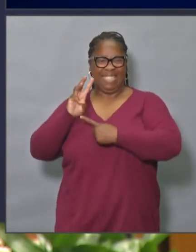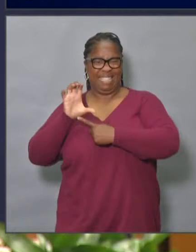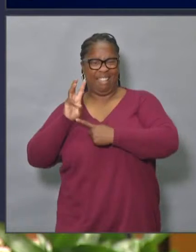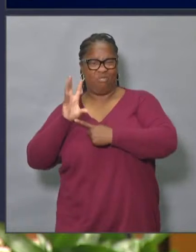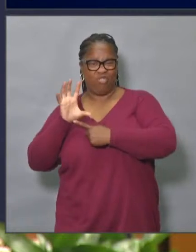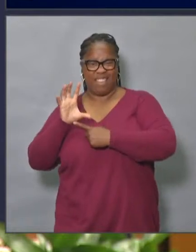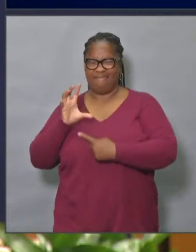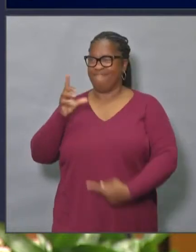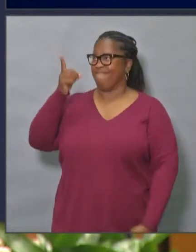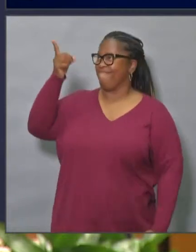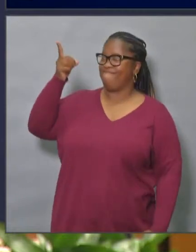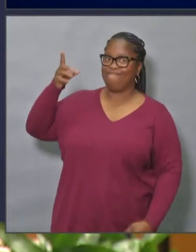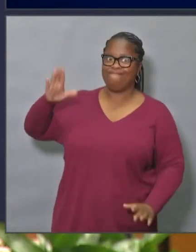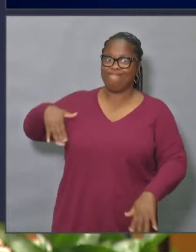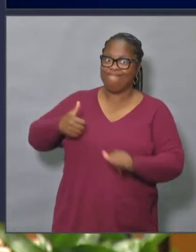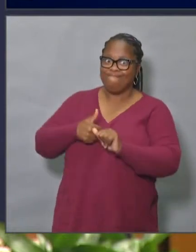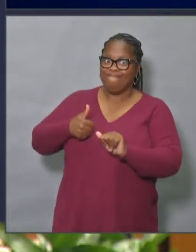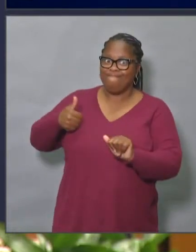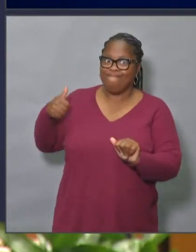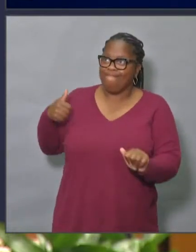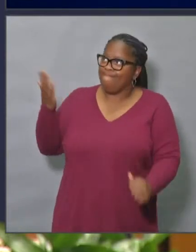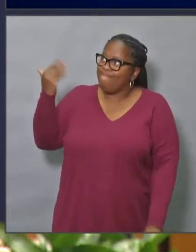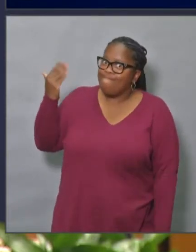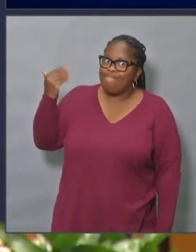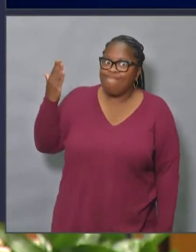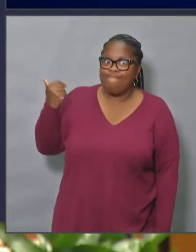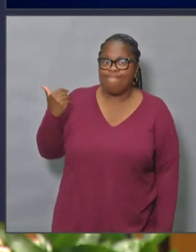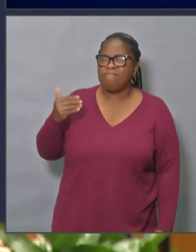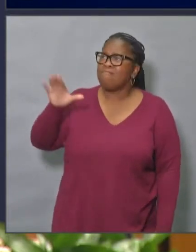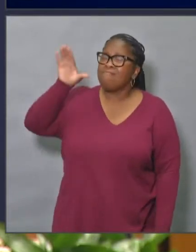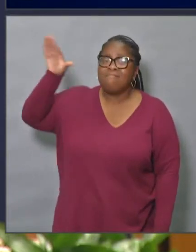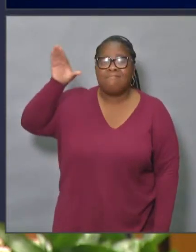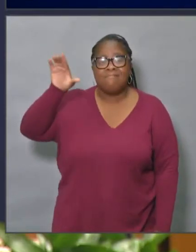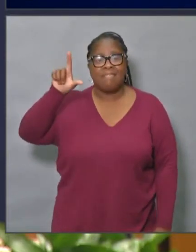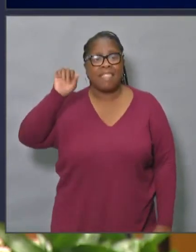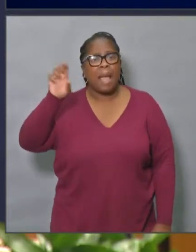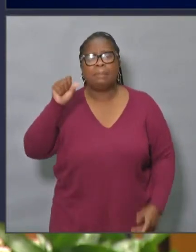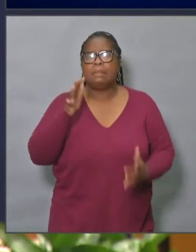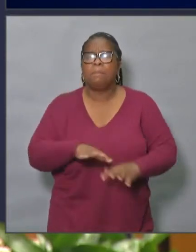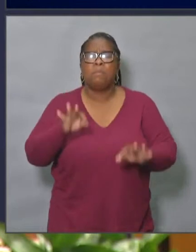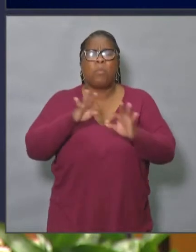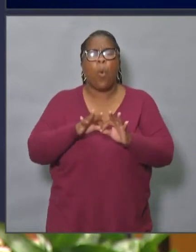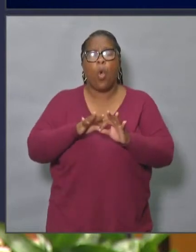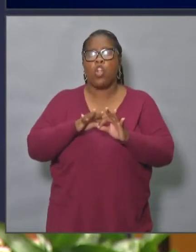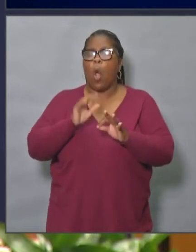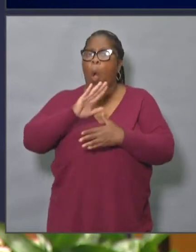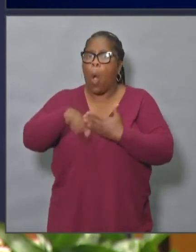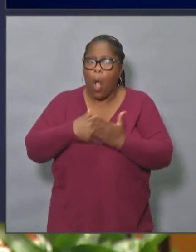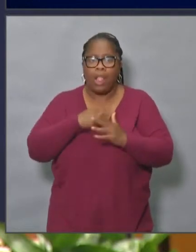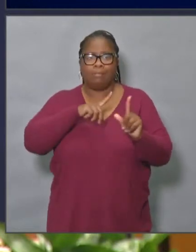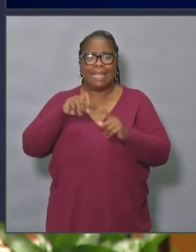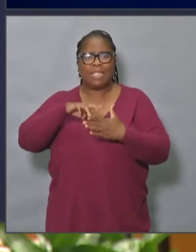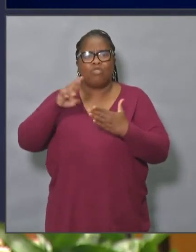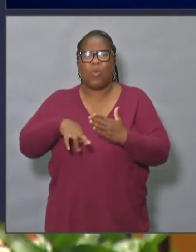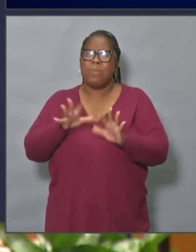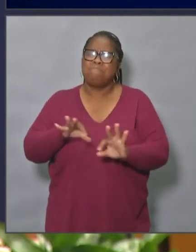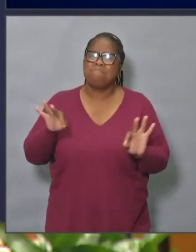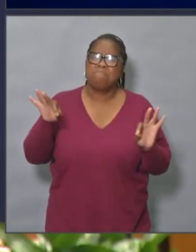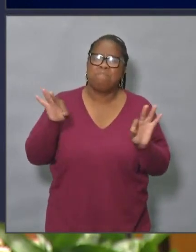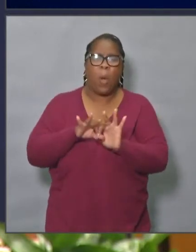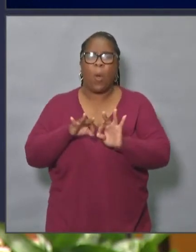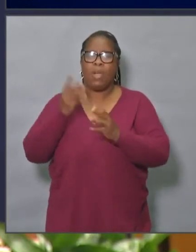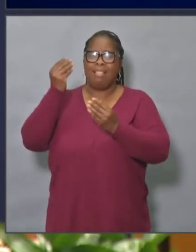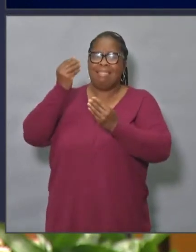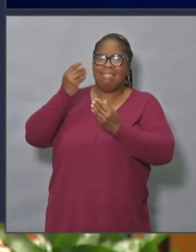lab. As a reminder to the labs, it is really important that you report all testing results to the Department of Public Health